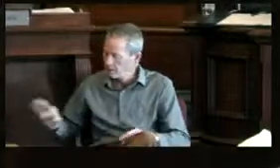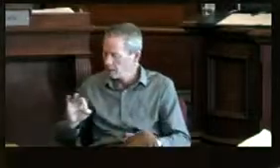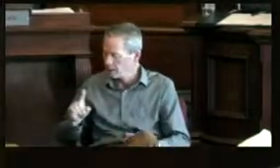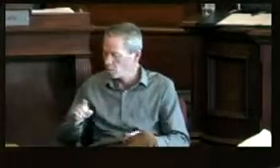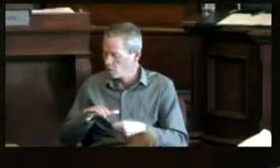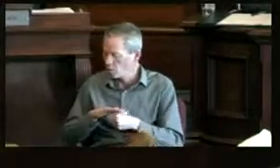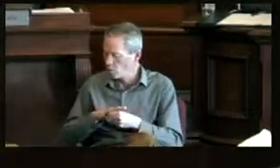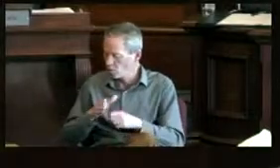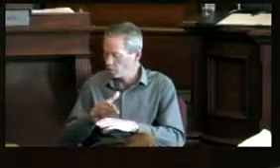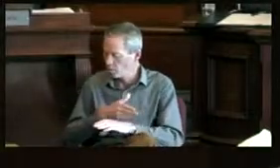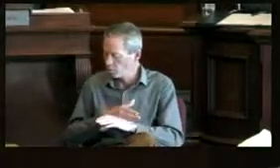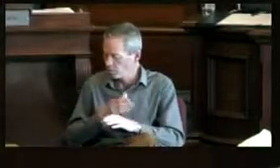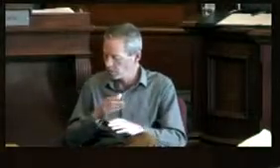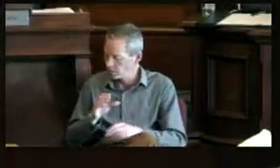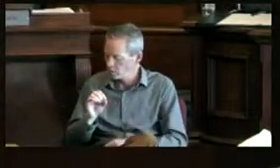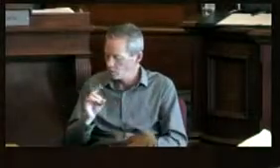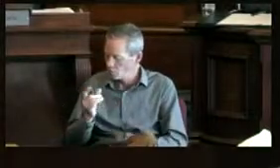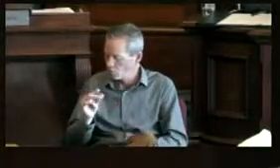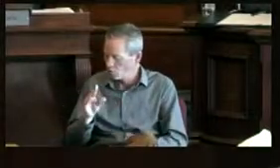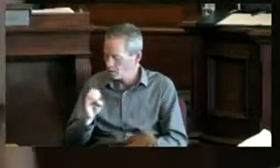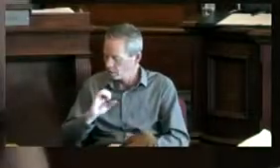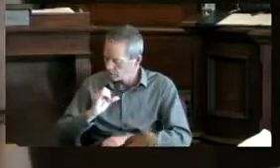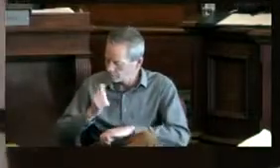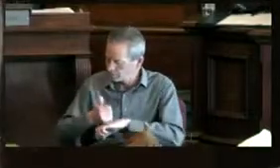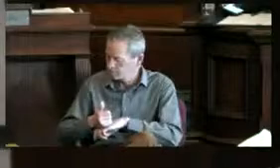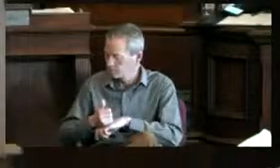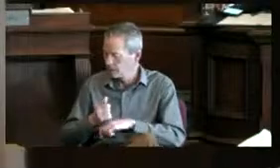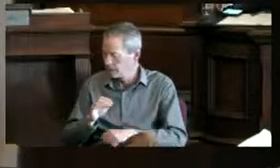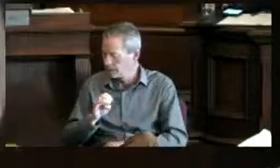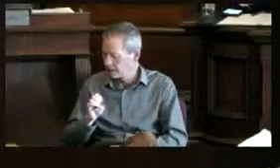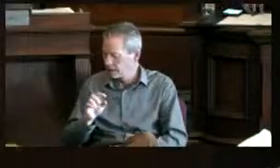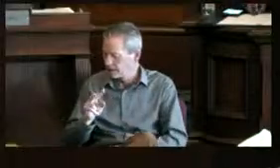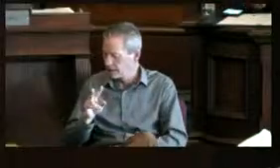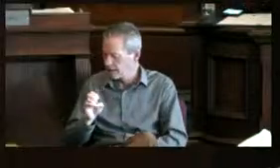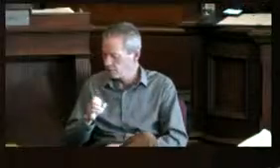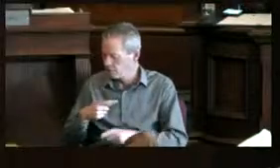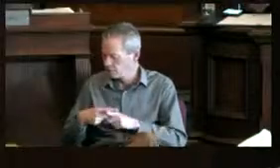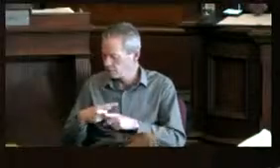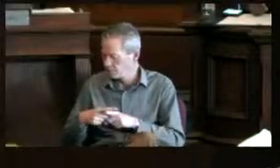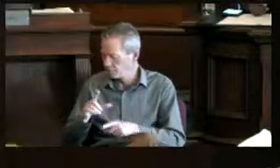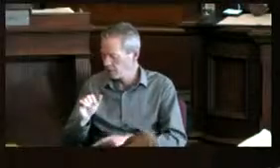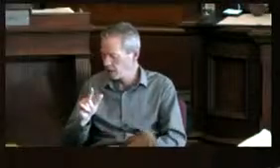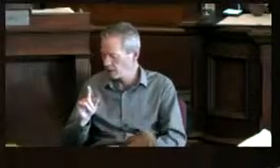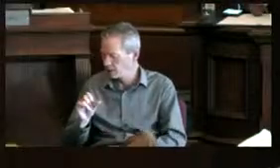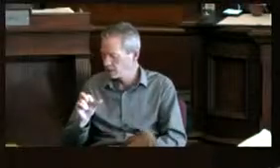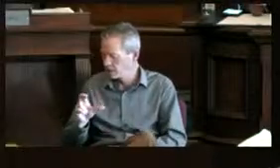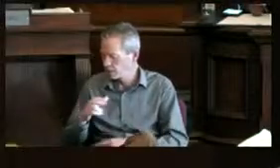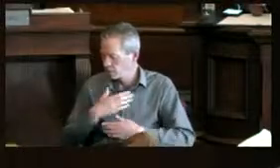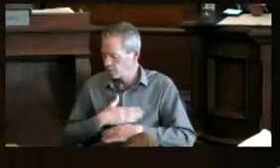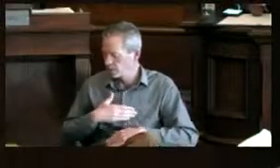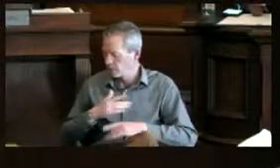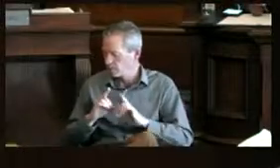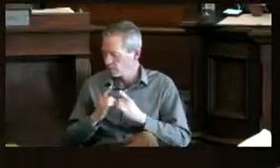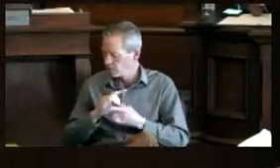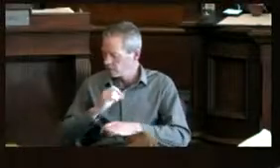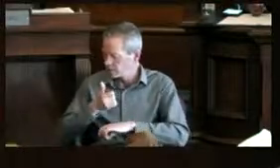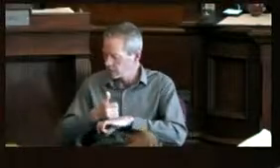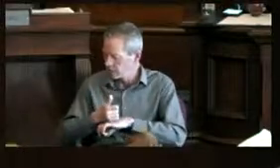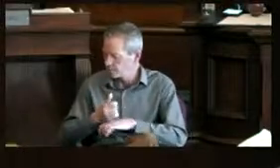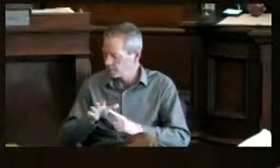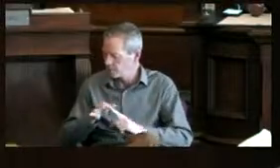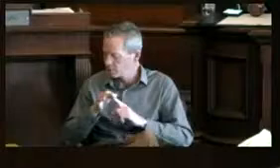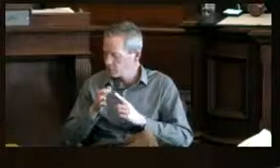ordinance reestablishing the East Avenue Alexander Street Entertainment District and setting the assessment for special services for